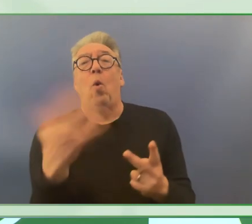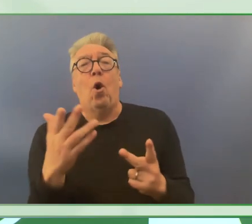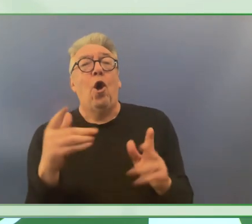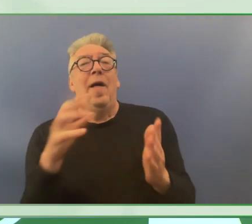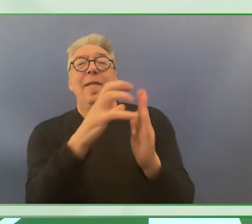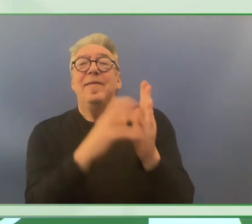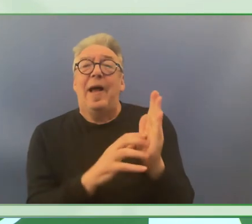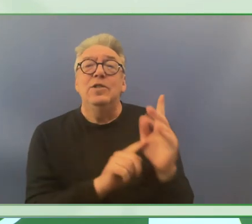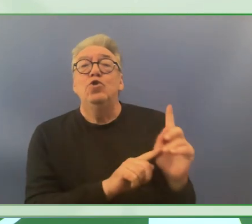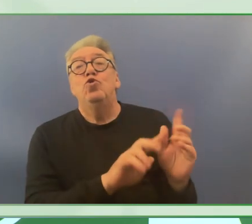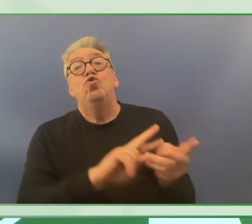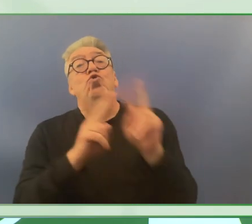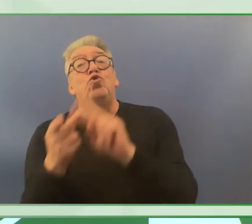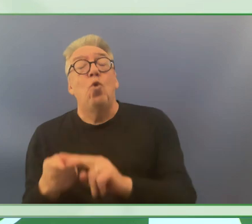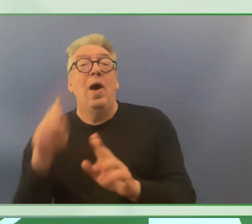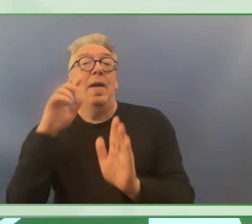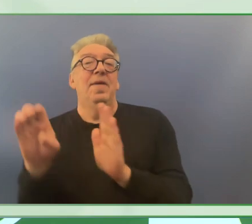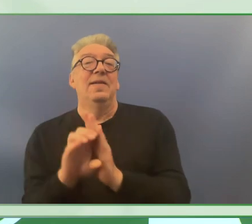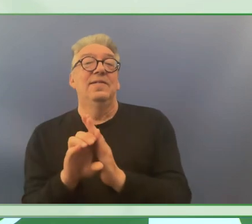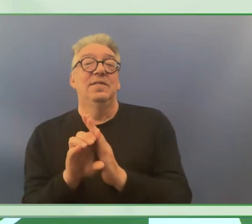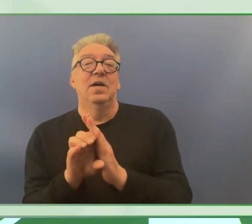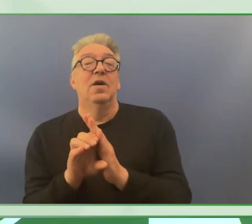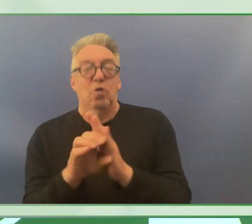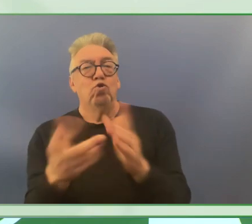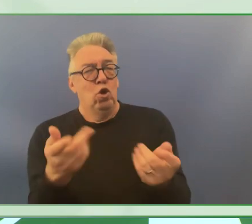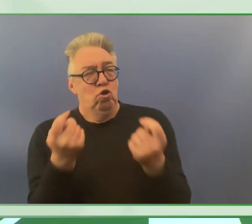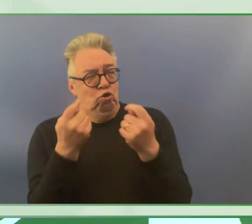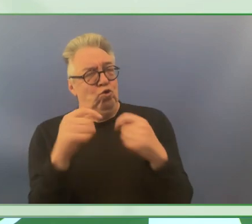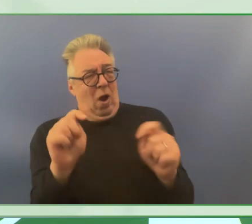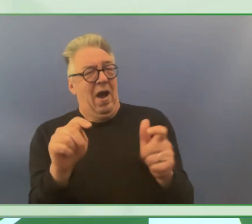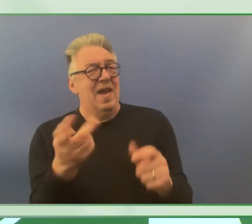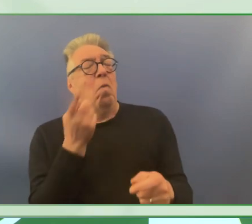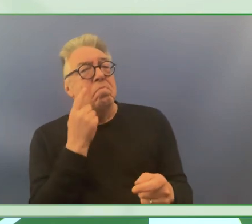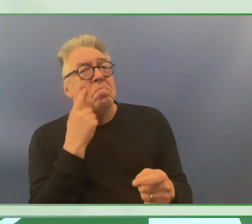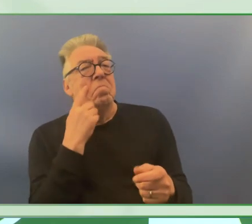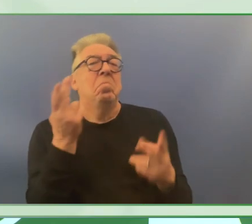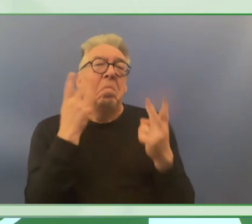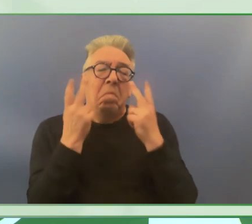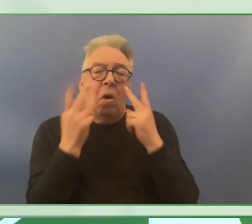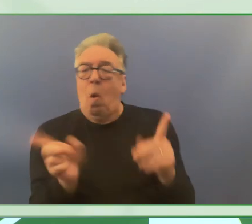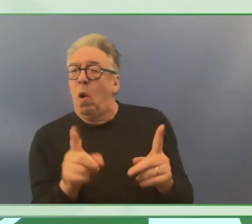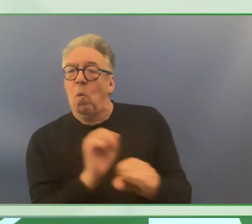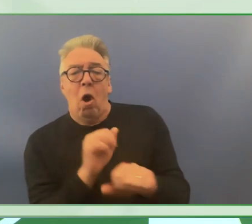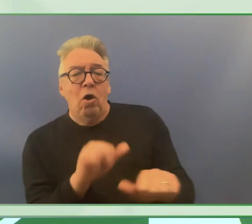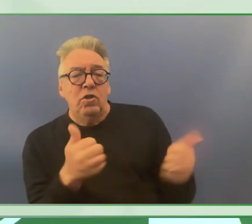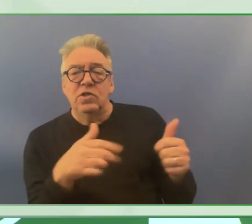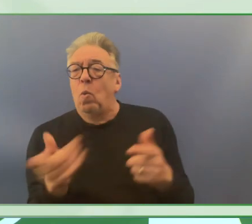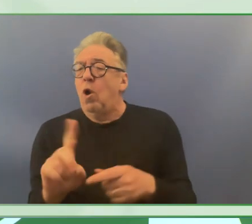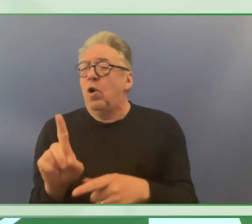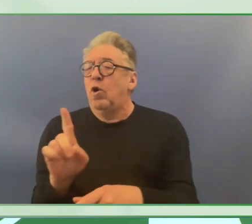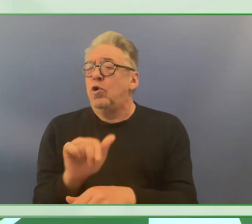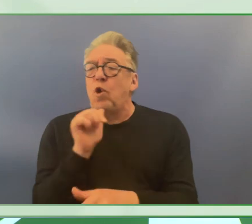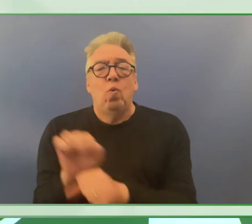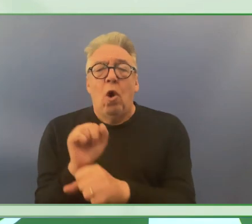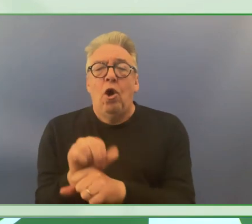that you just get your hands dirty, yeah? That you work with it and that you understand what works, what does not work, where are the limitations, and so